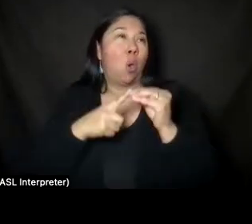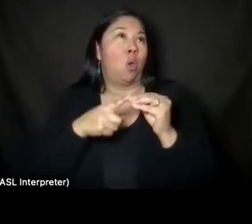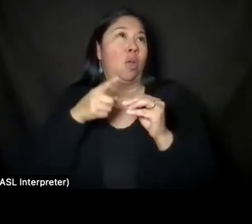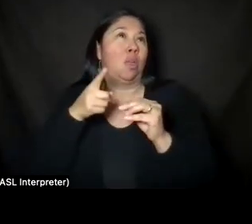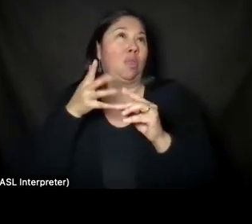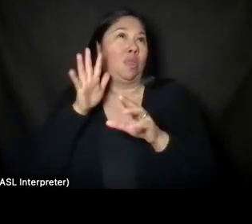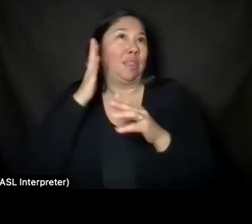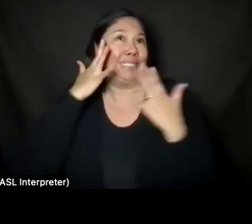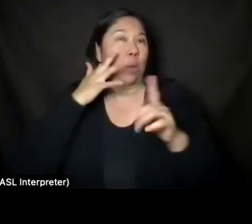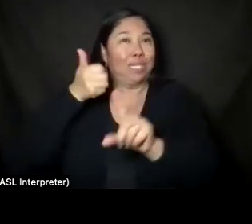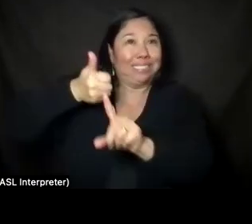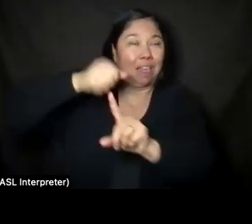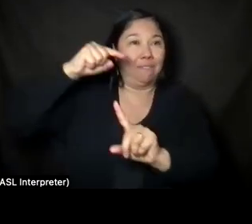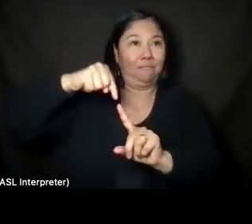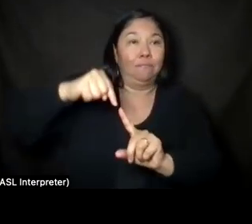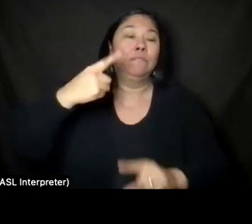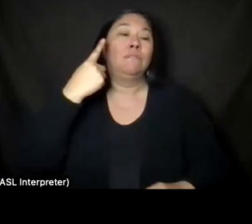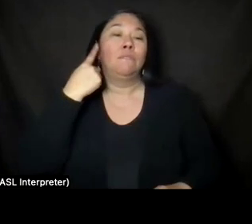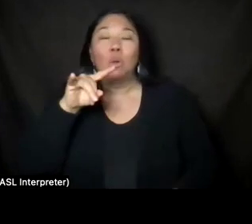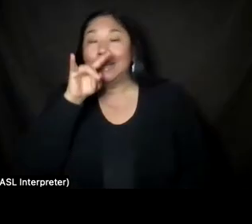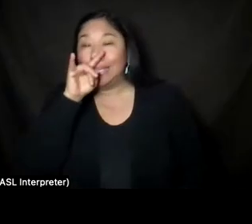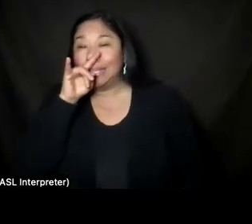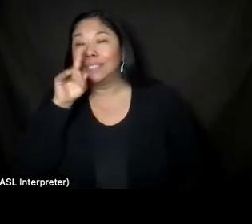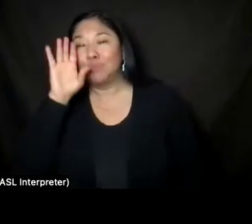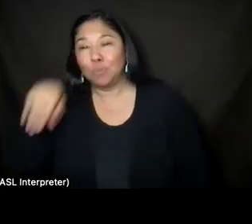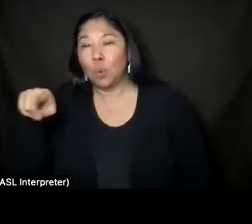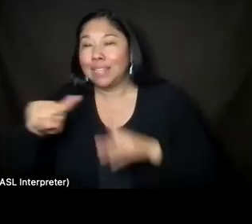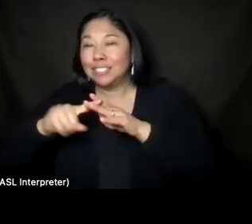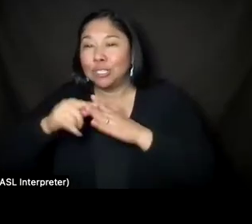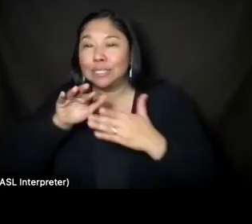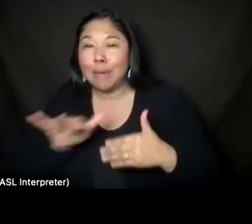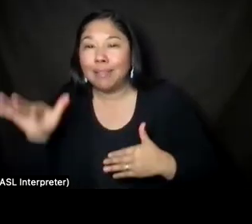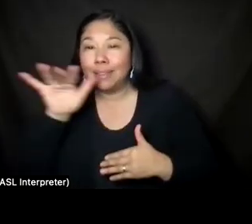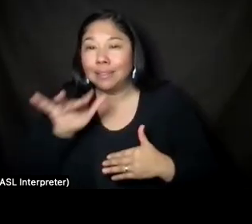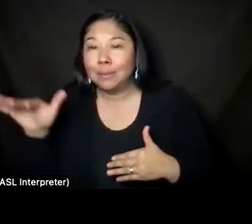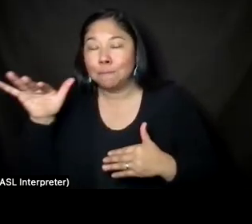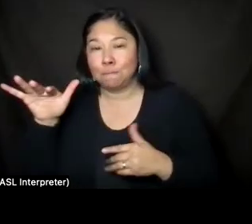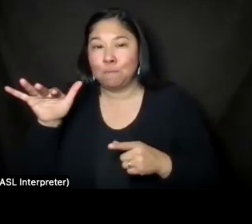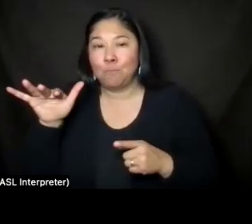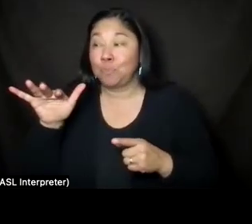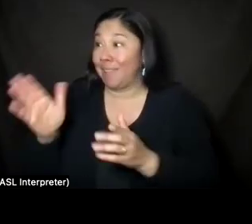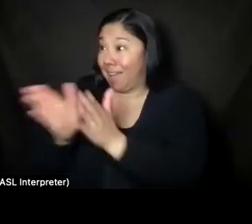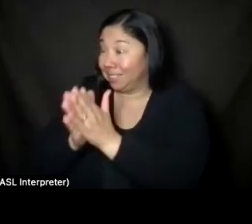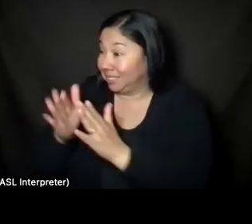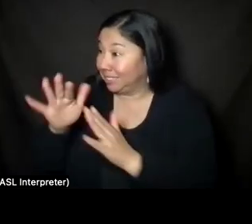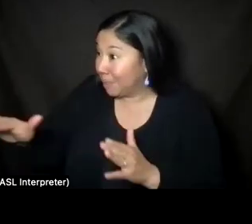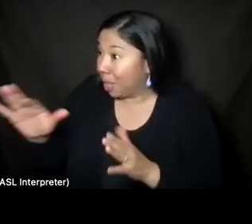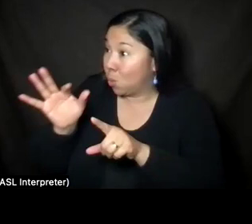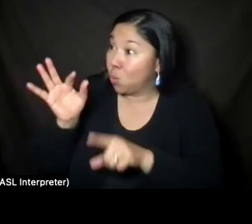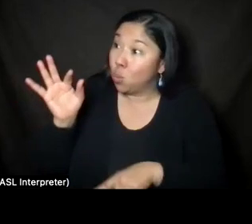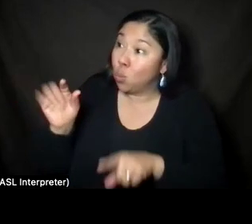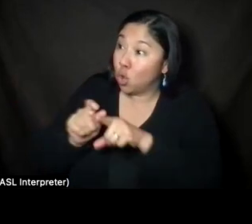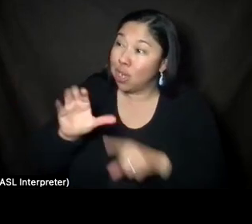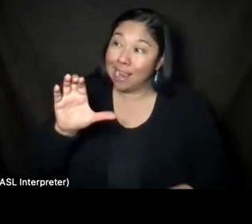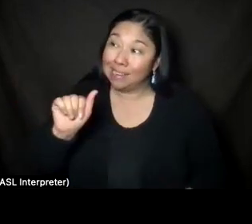for kiddos, when they start spelling, we're just saying, okay, spell the word cat. They have to think about, okay,